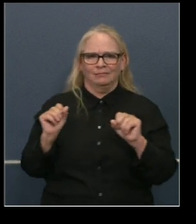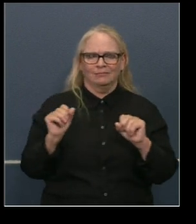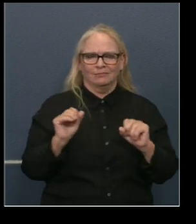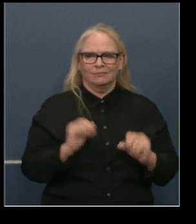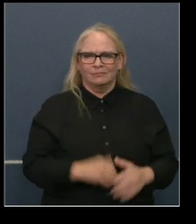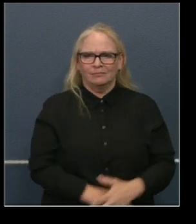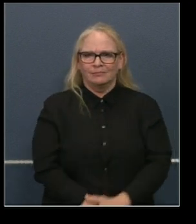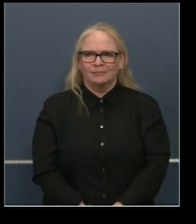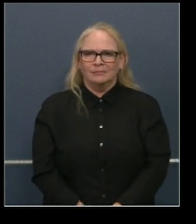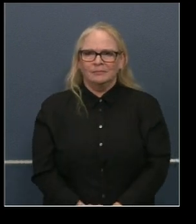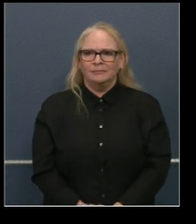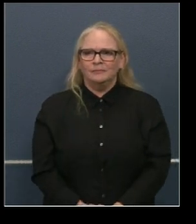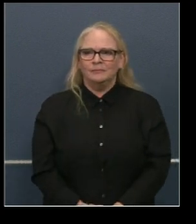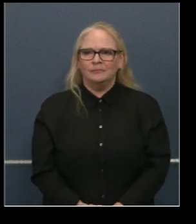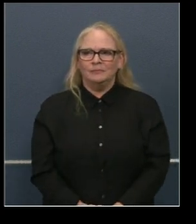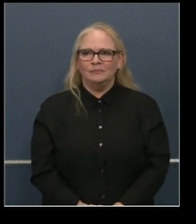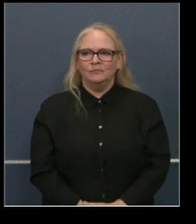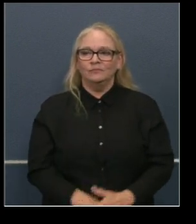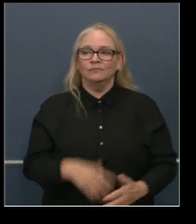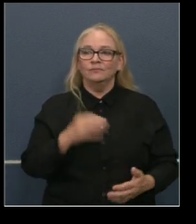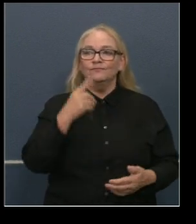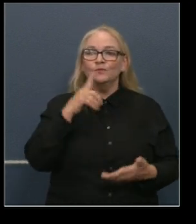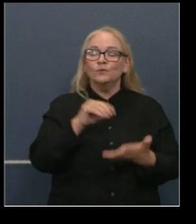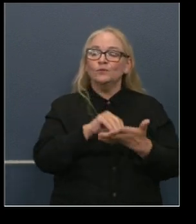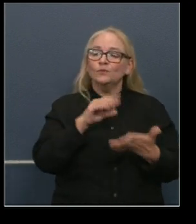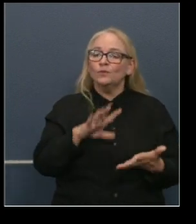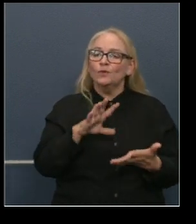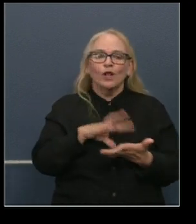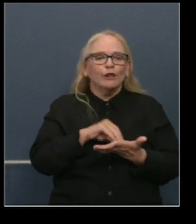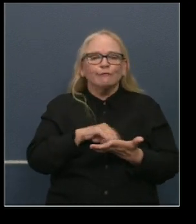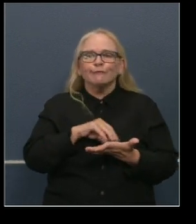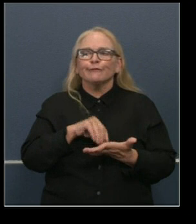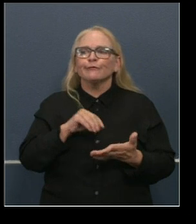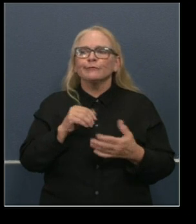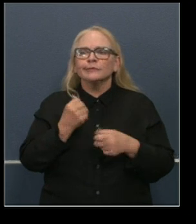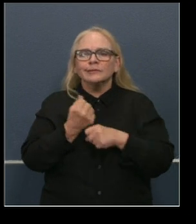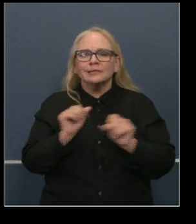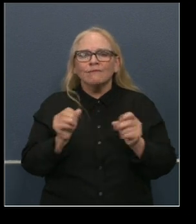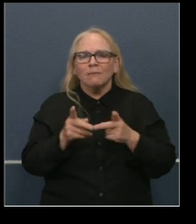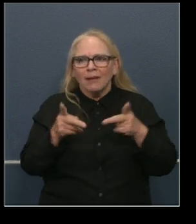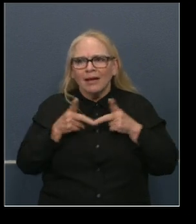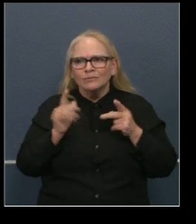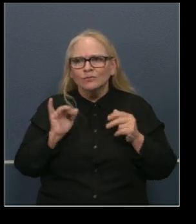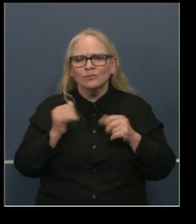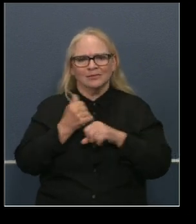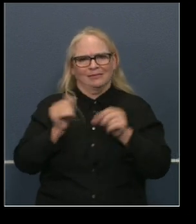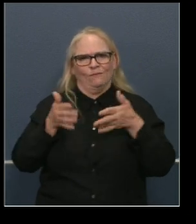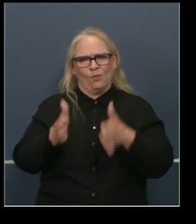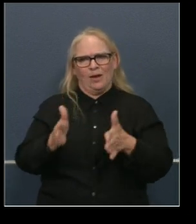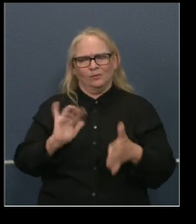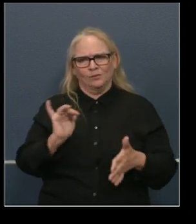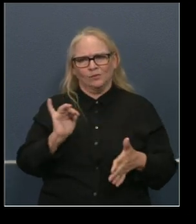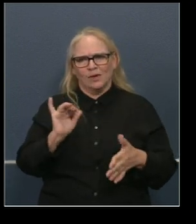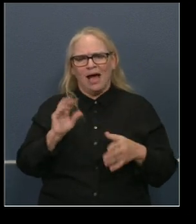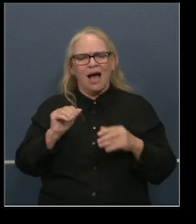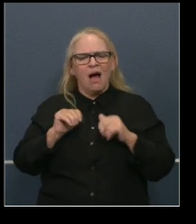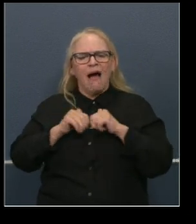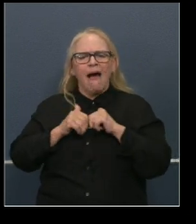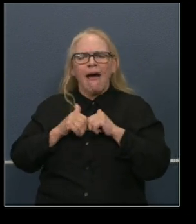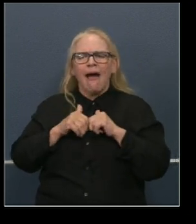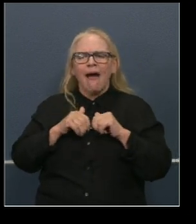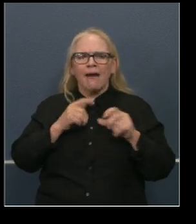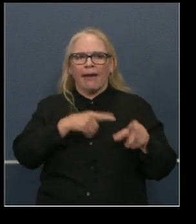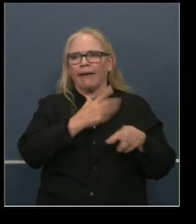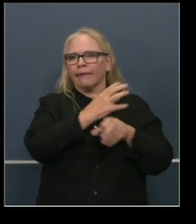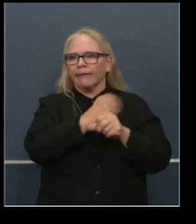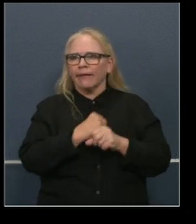safe environment for learning and the method by which the learning will be enabled can